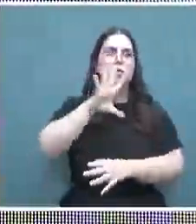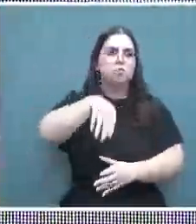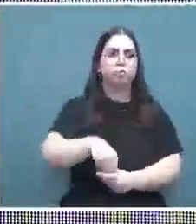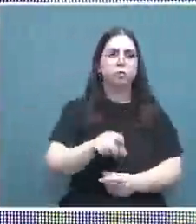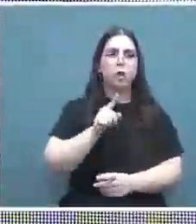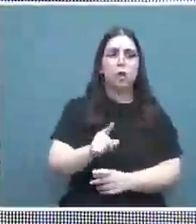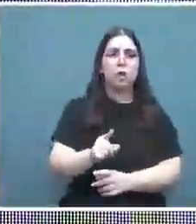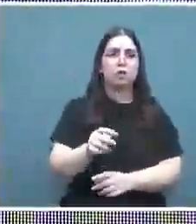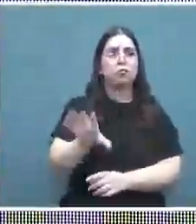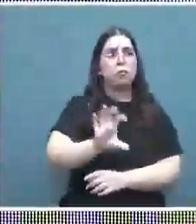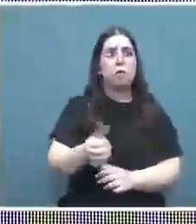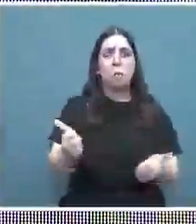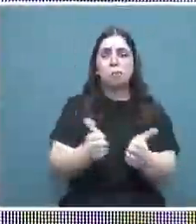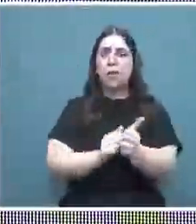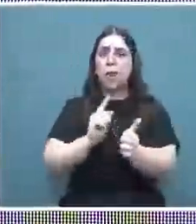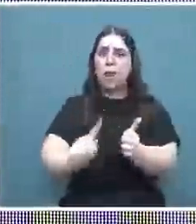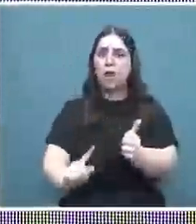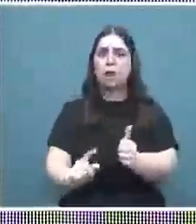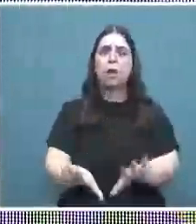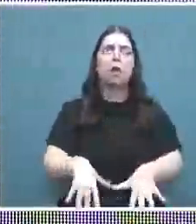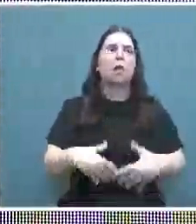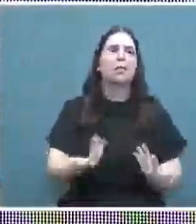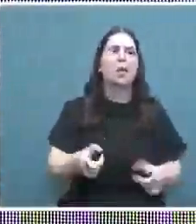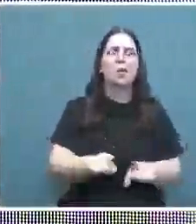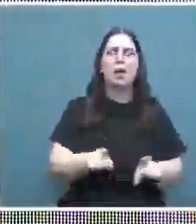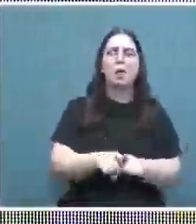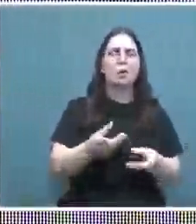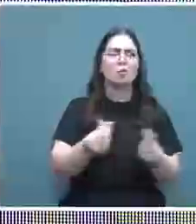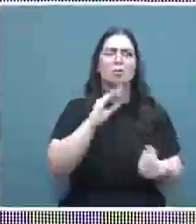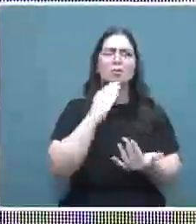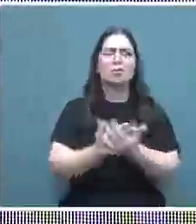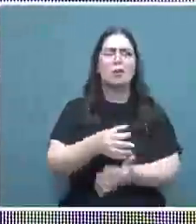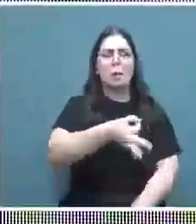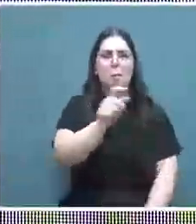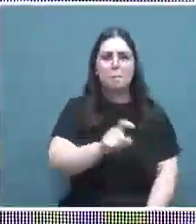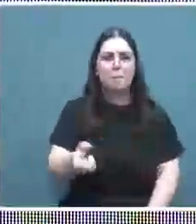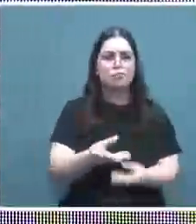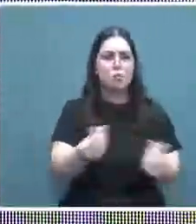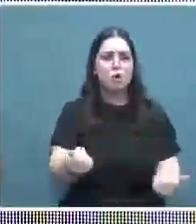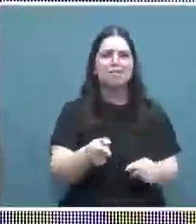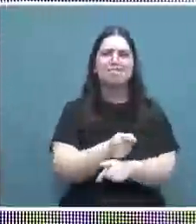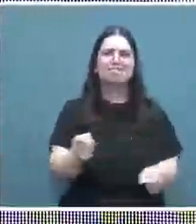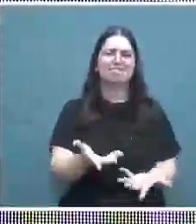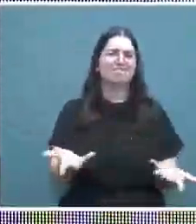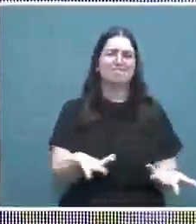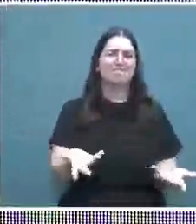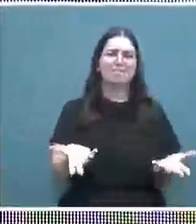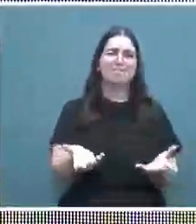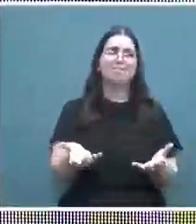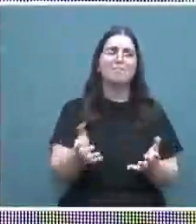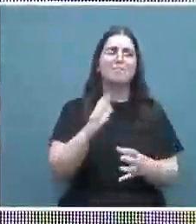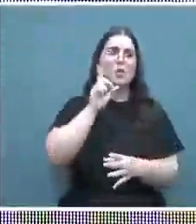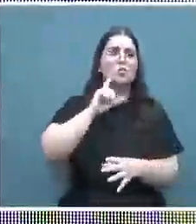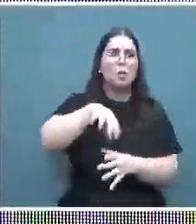half, basically. So why not in conflict resolution and in peace resolution, we don't have women